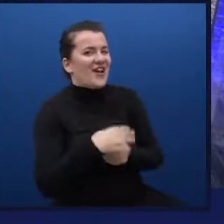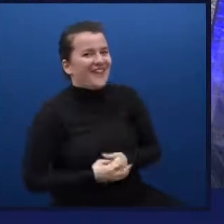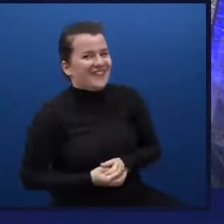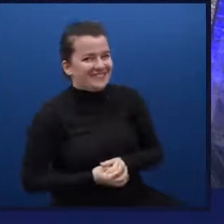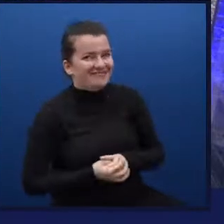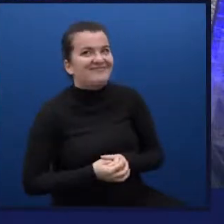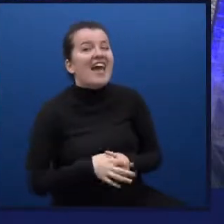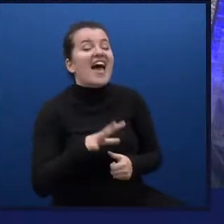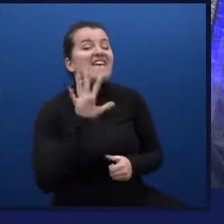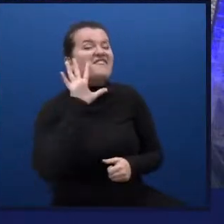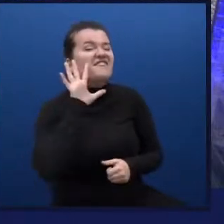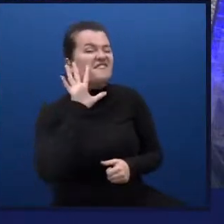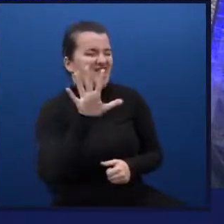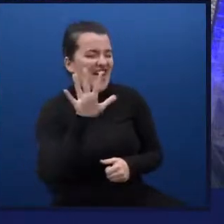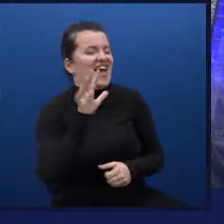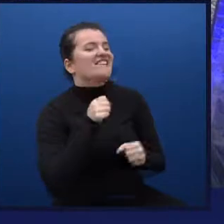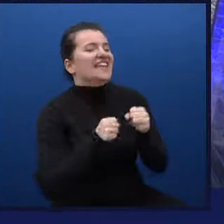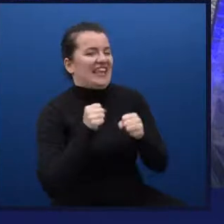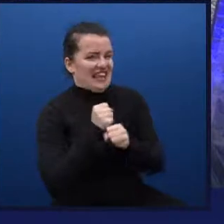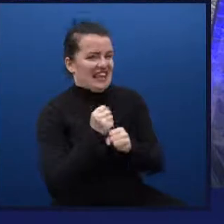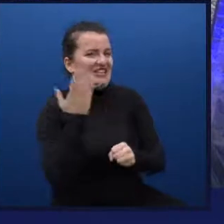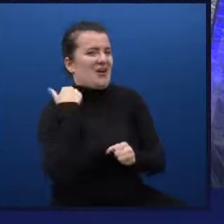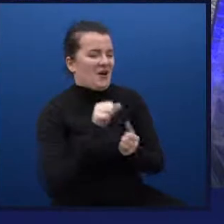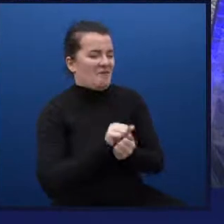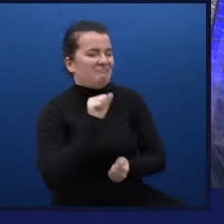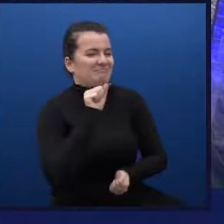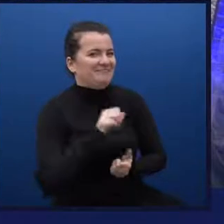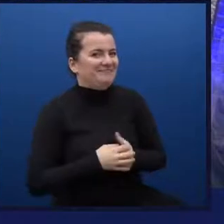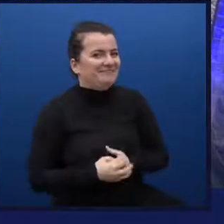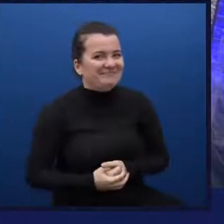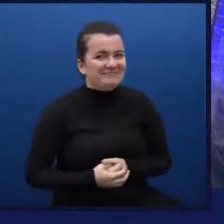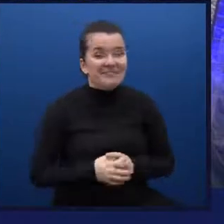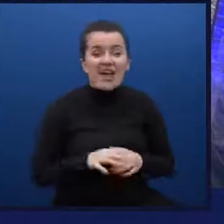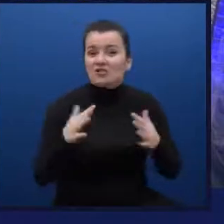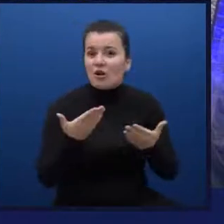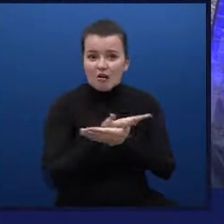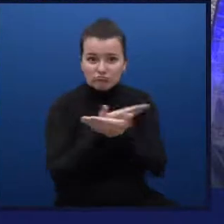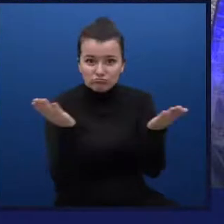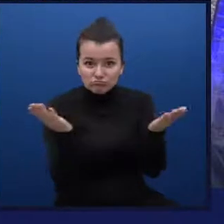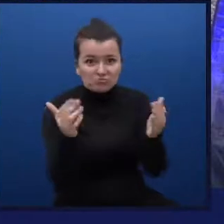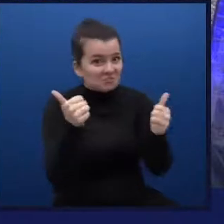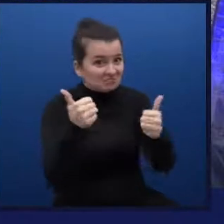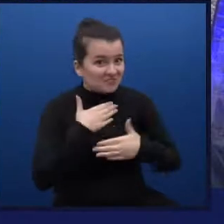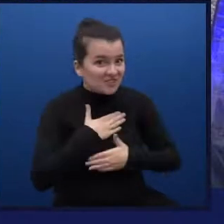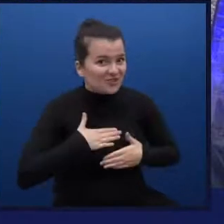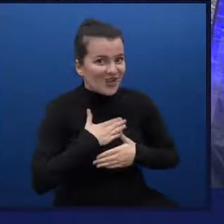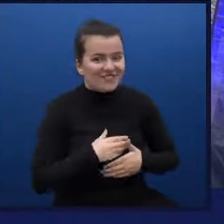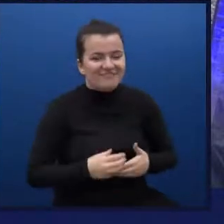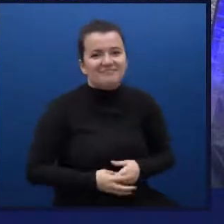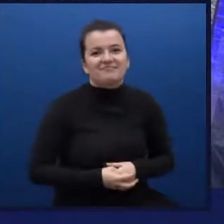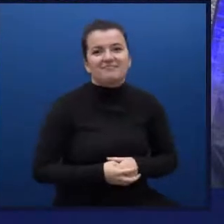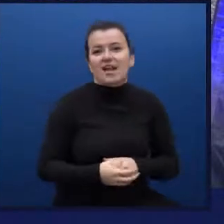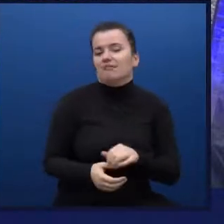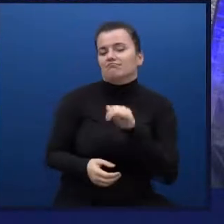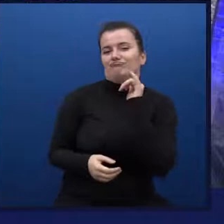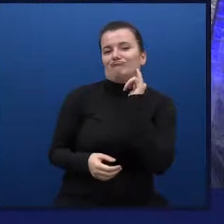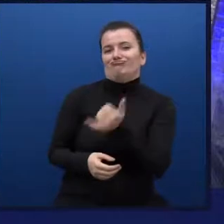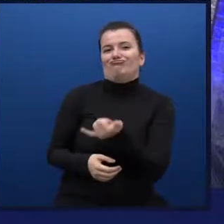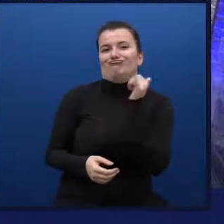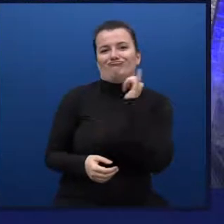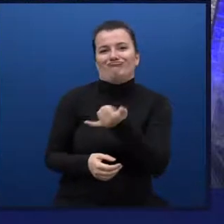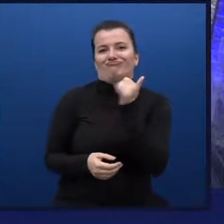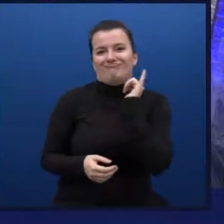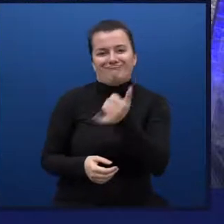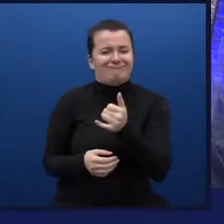5 years ago. That's right. That's been a long time. So how's everybody doing? We having a good time? Yeah, we're having an